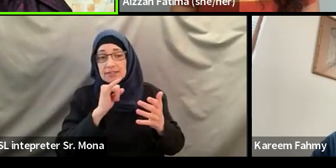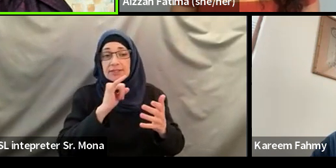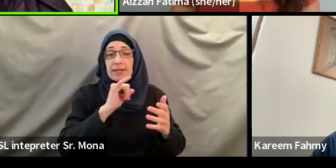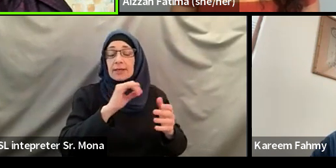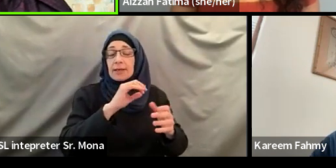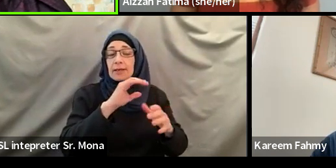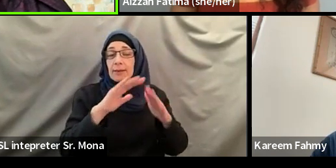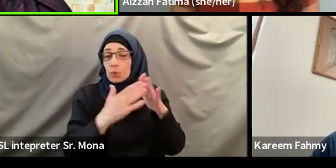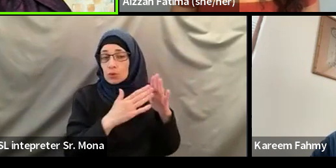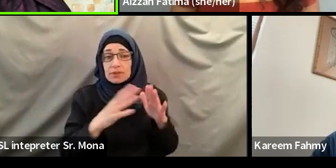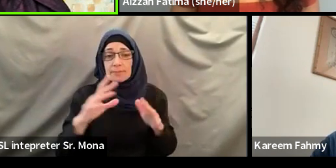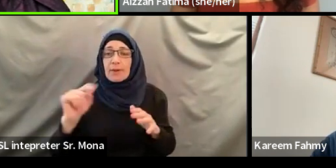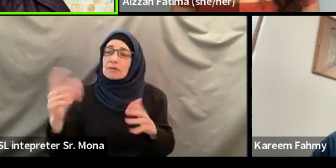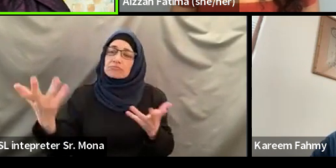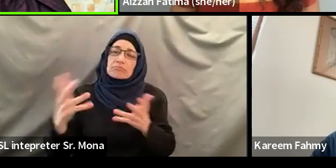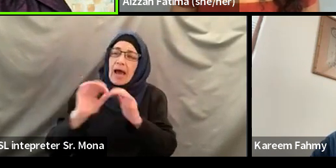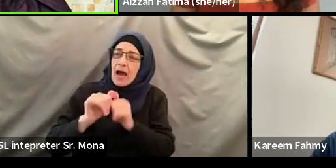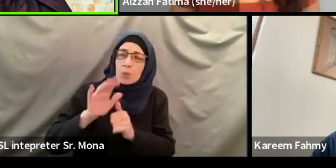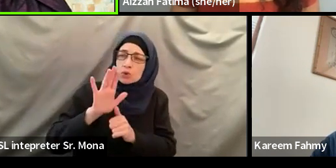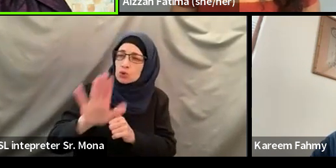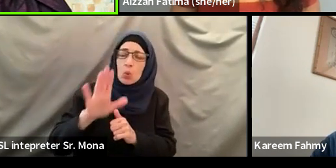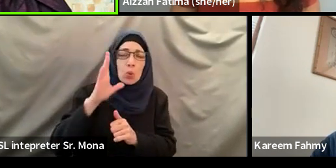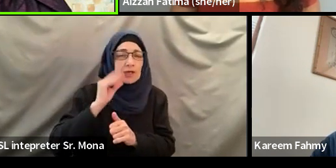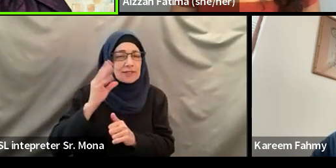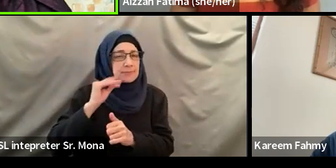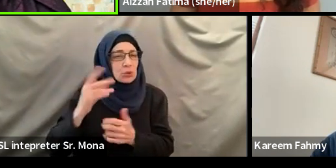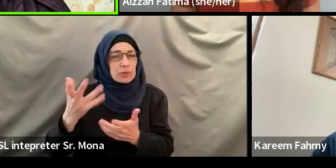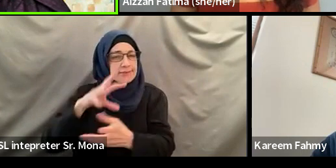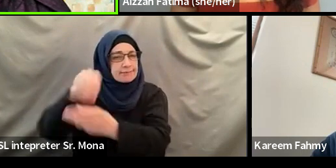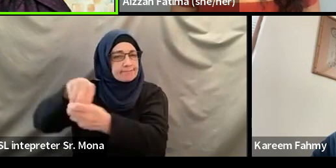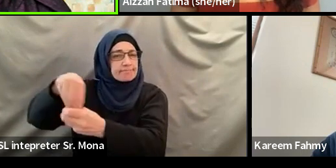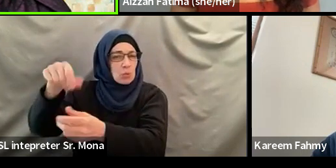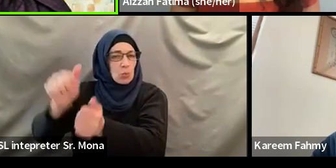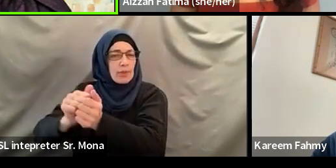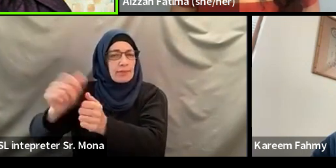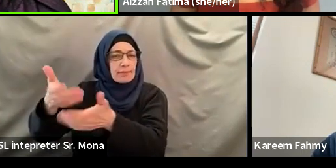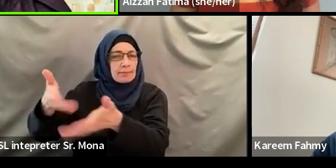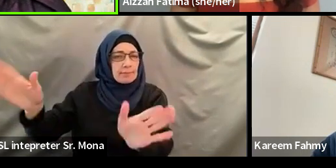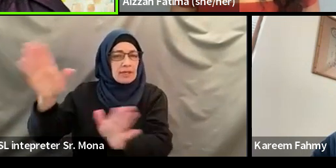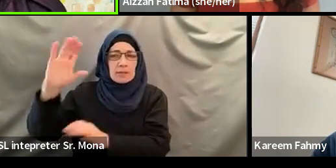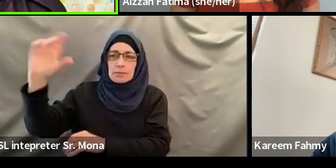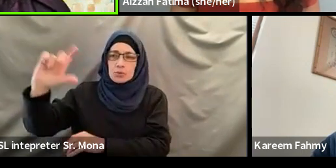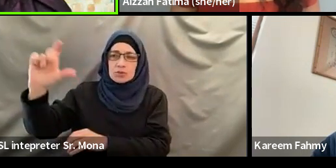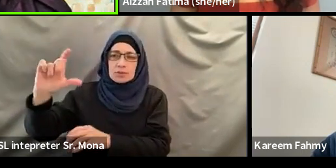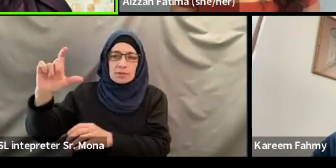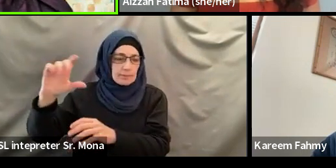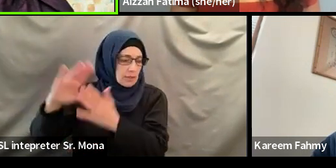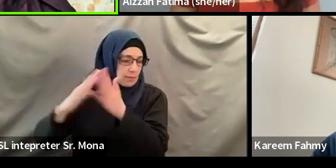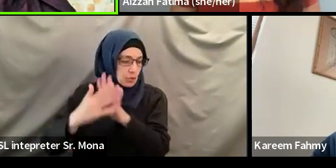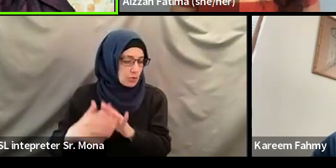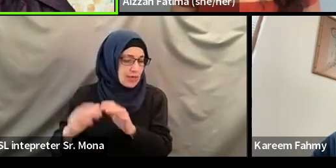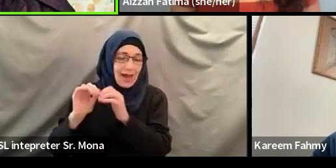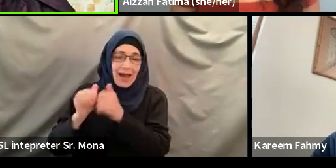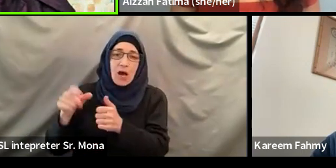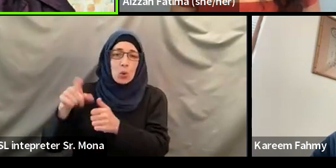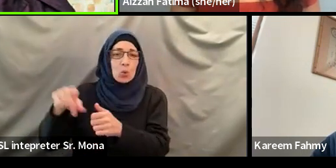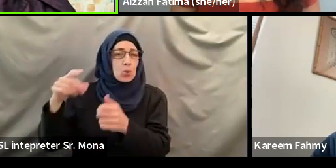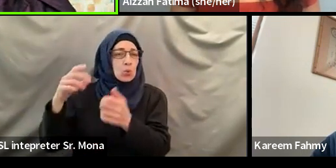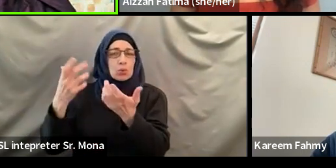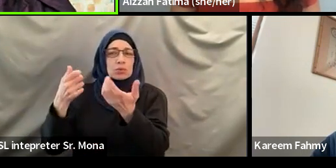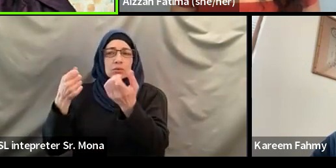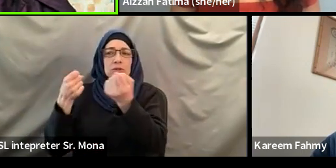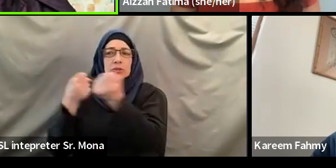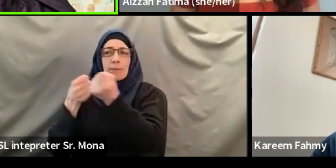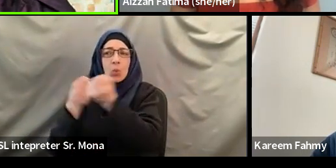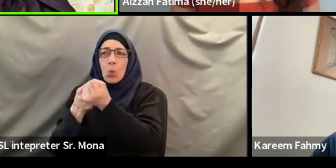but how has your experience been there, and how have you been supported by your larger Muslim communities, or how have